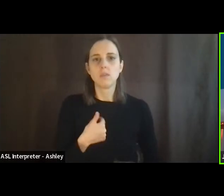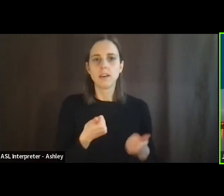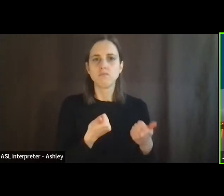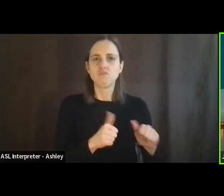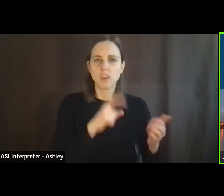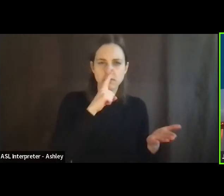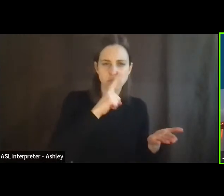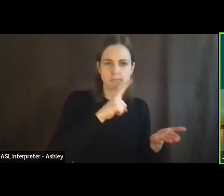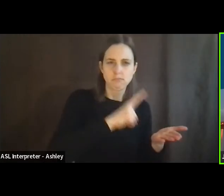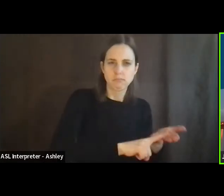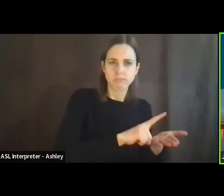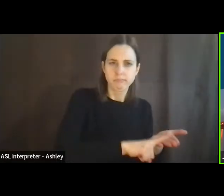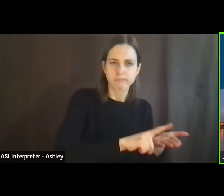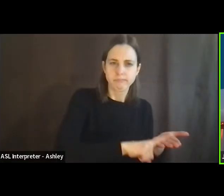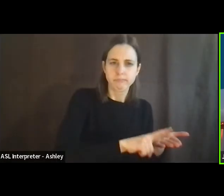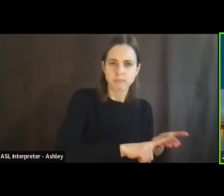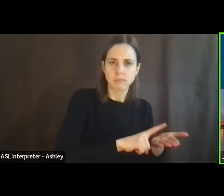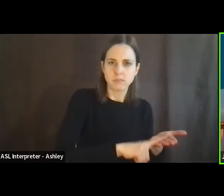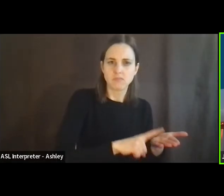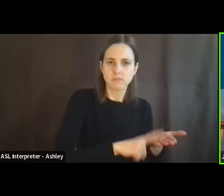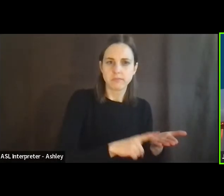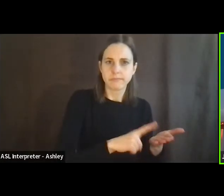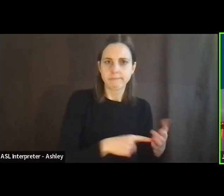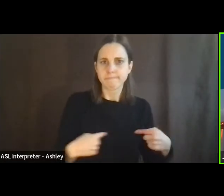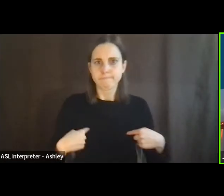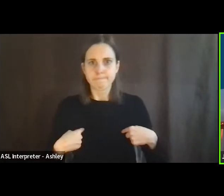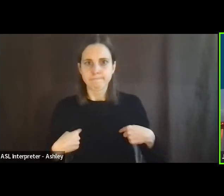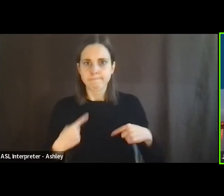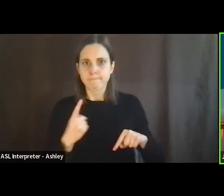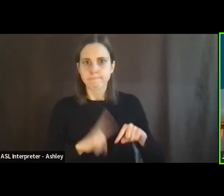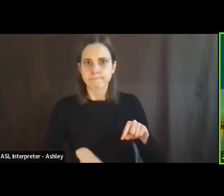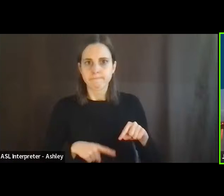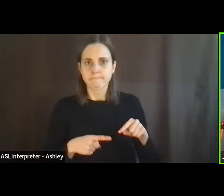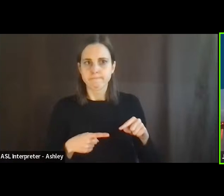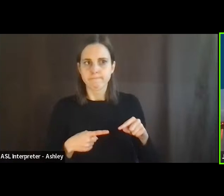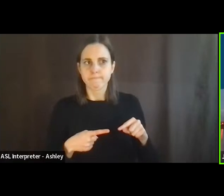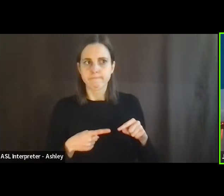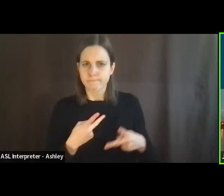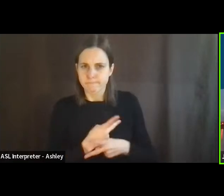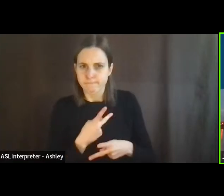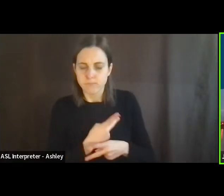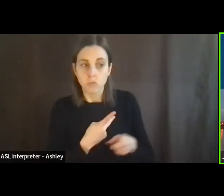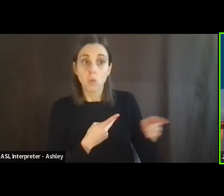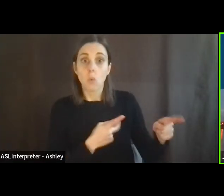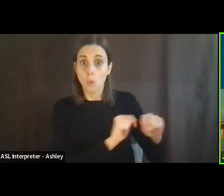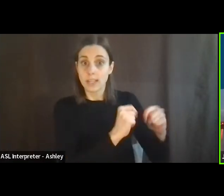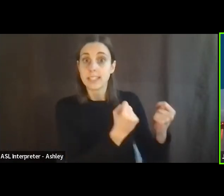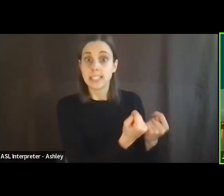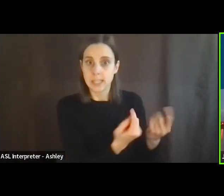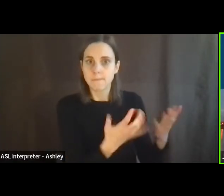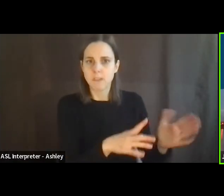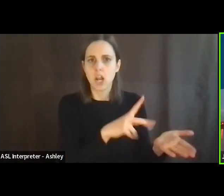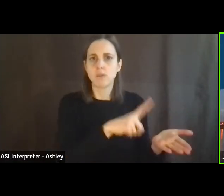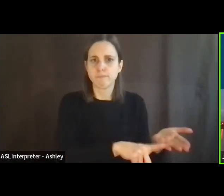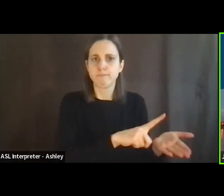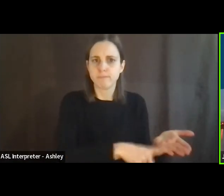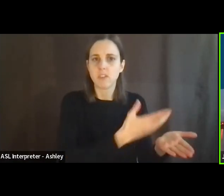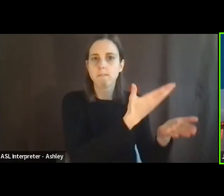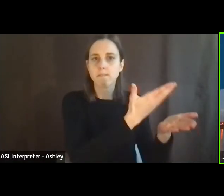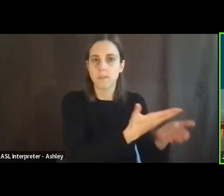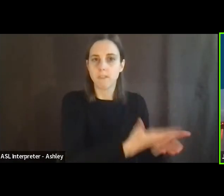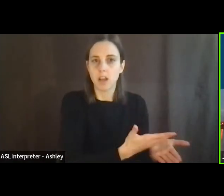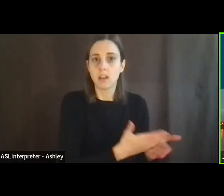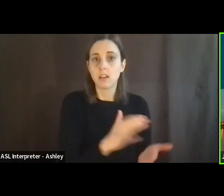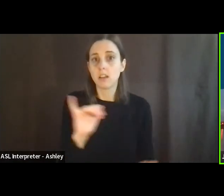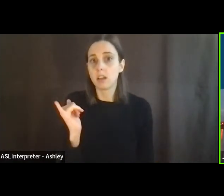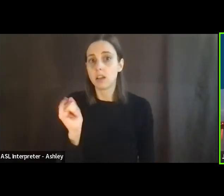couldn't quite, but our team did go back and verify the numbers. And in fact, Jake War, who